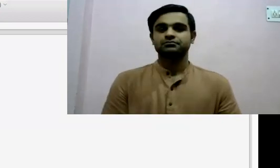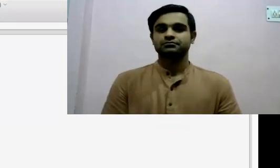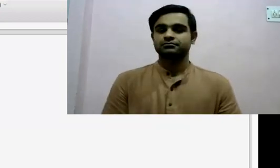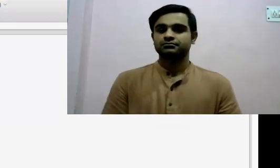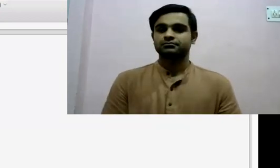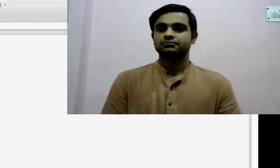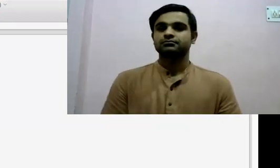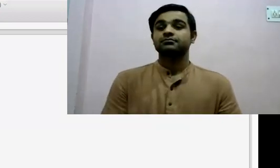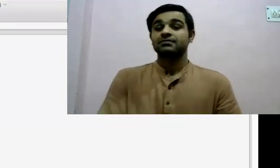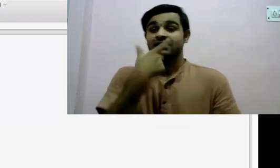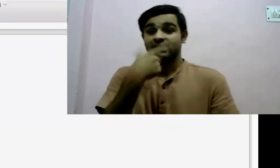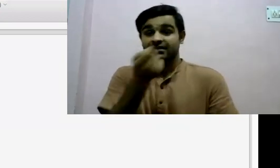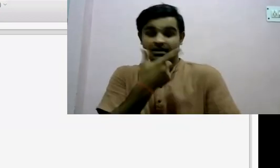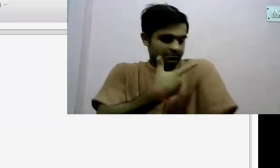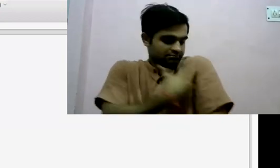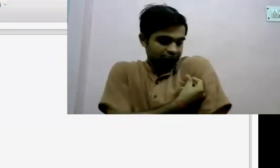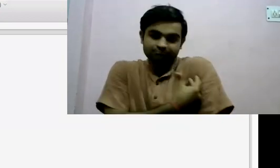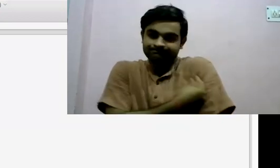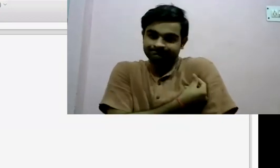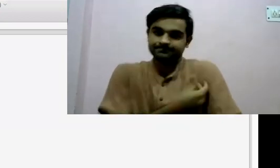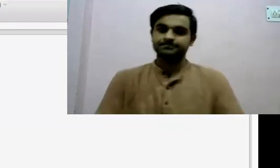Second is vaccine.